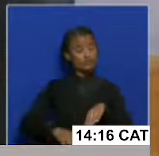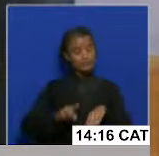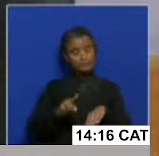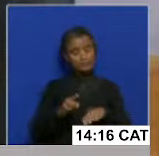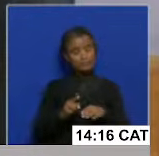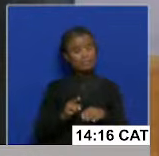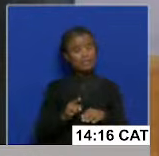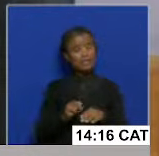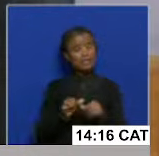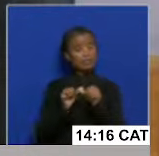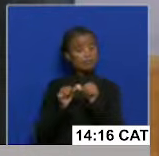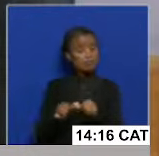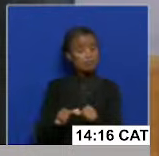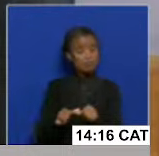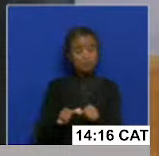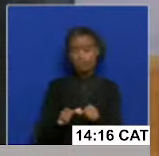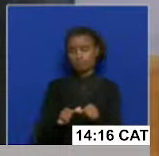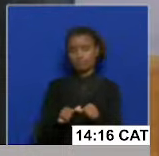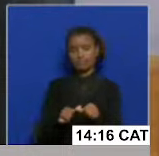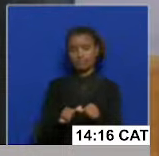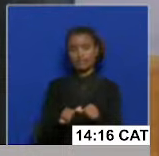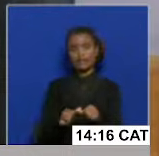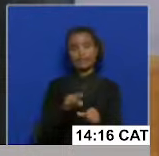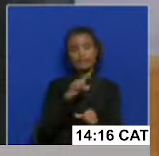do with IPID.